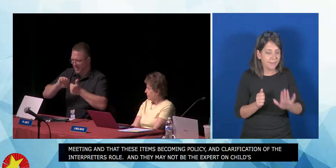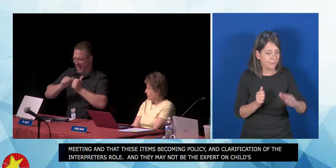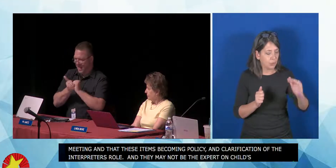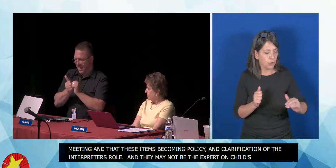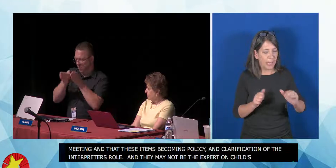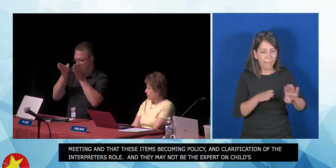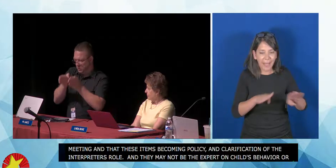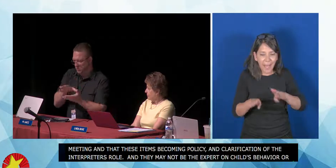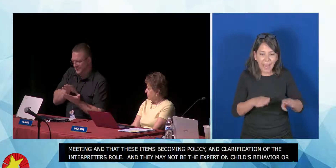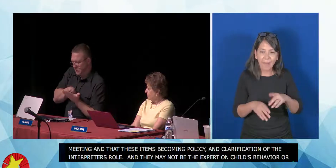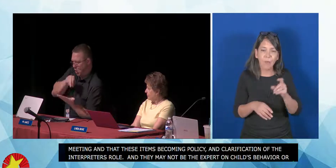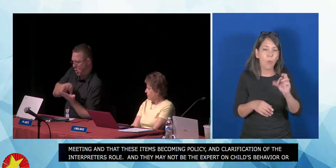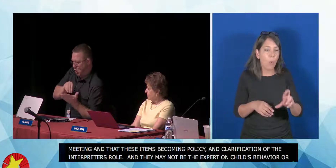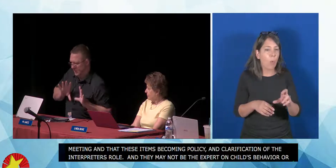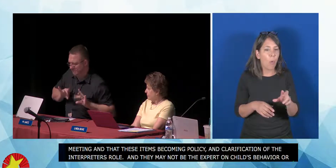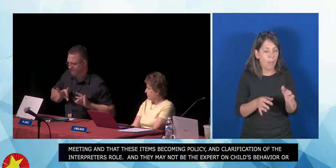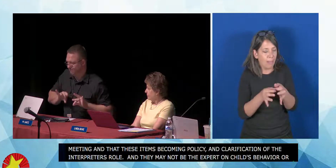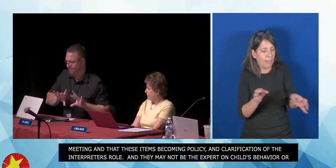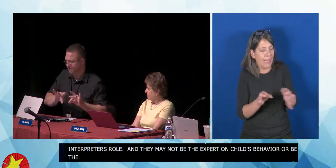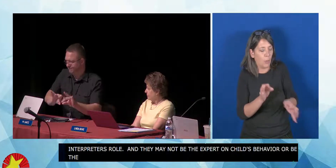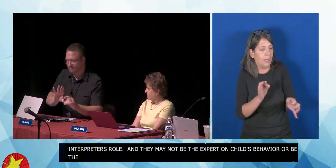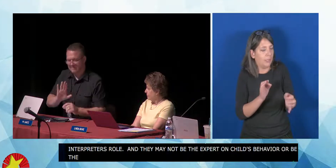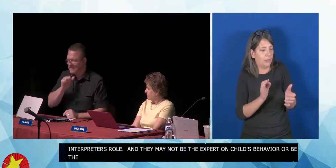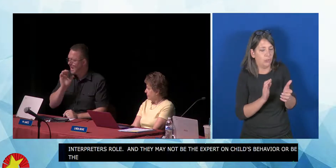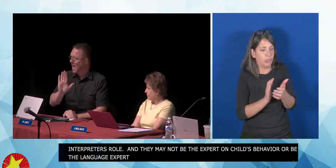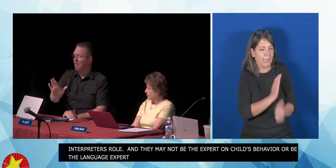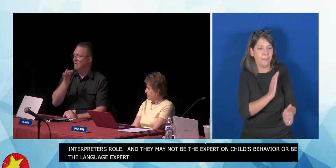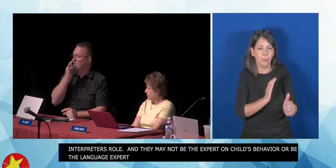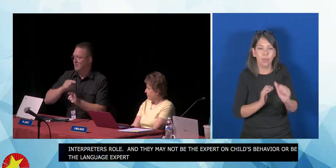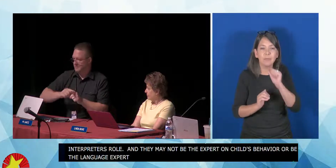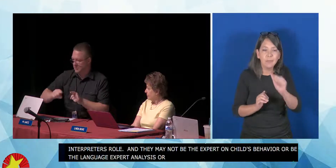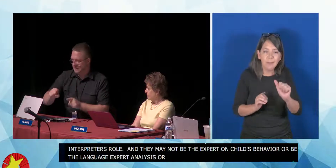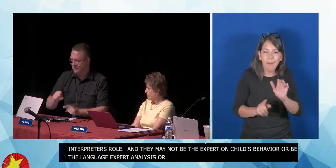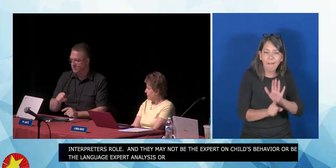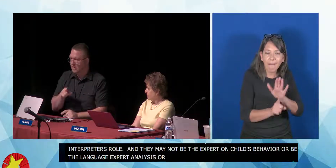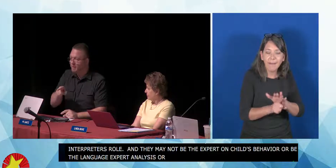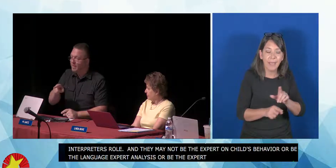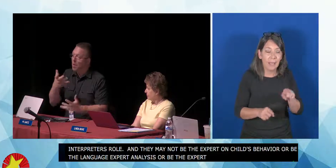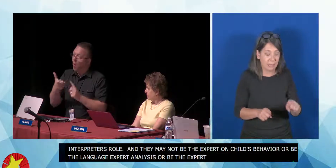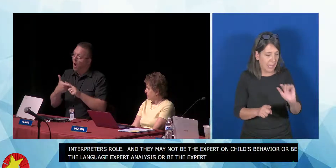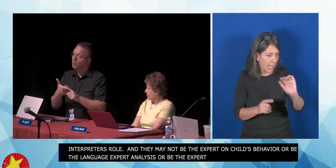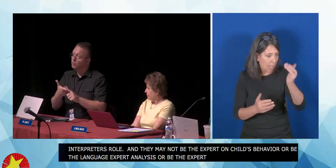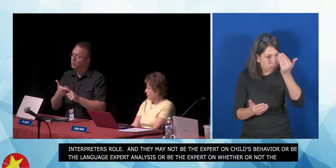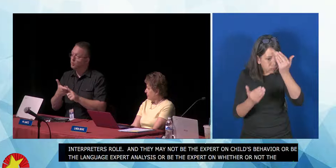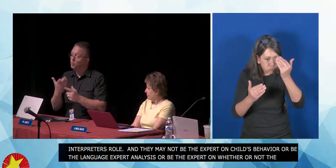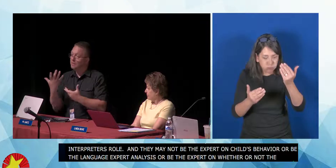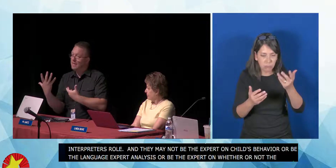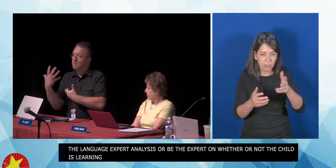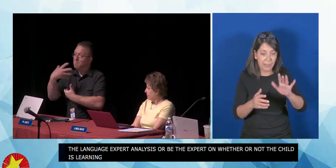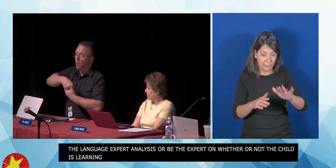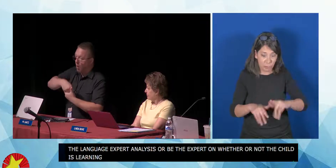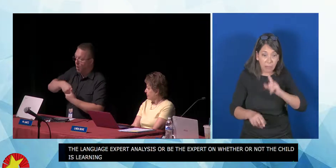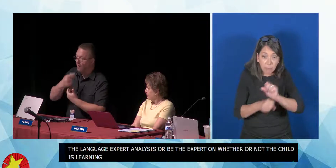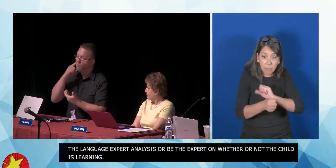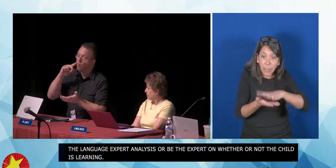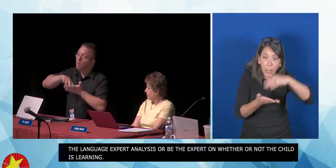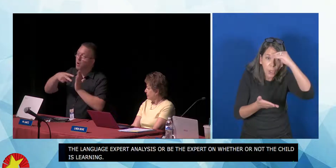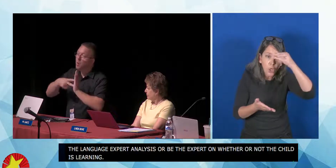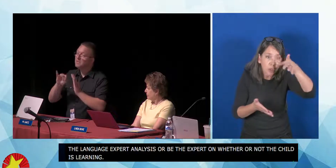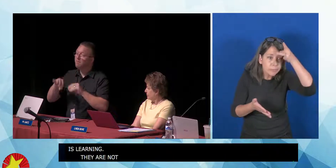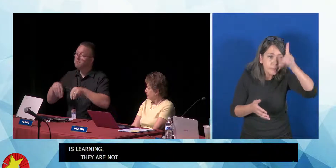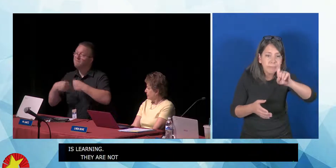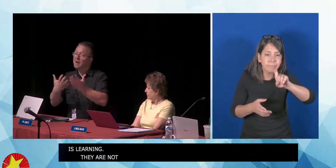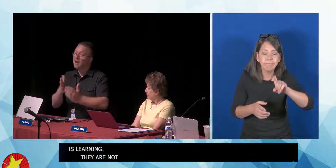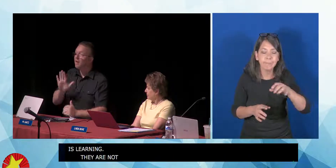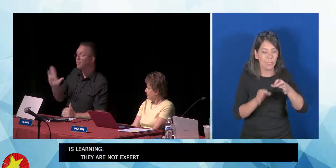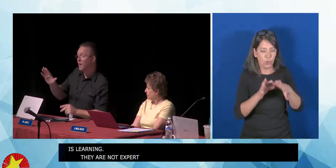room. They may not be the expert on whether or not the child is learning. They're not the expert in those different